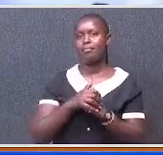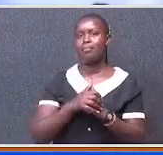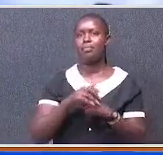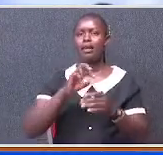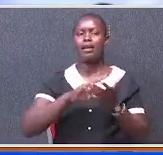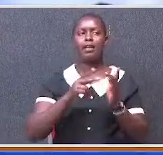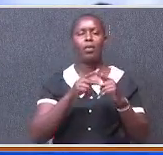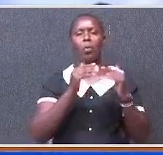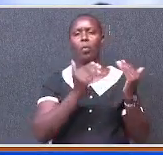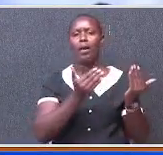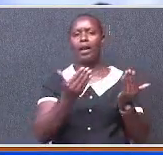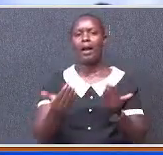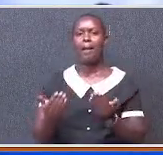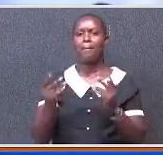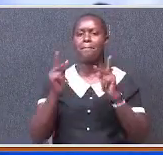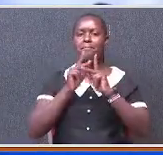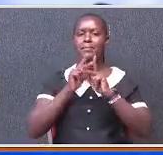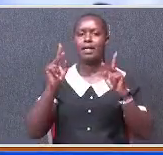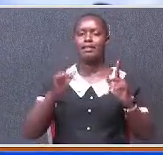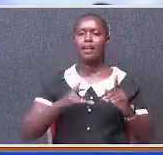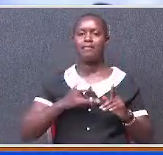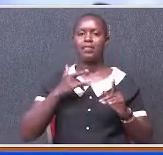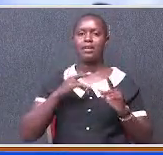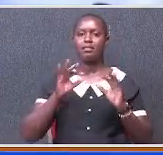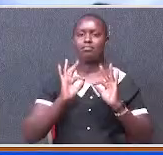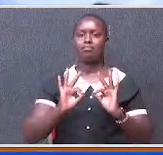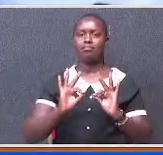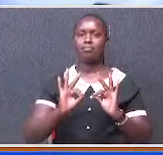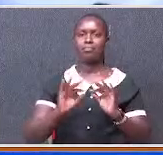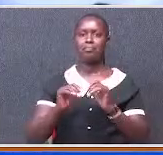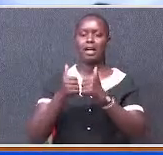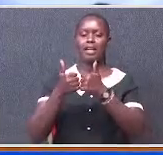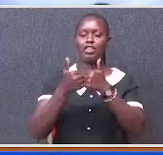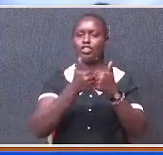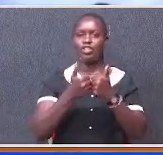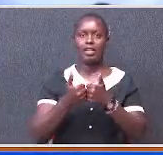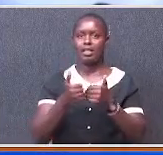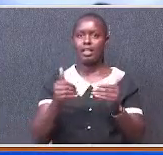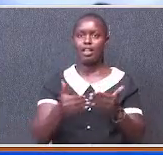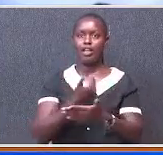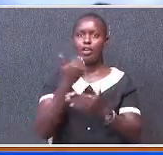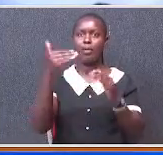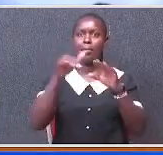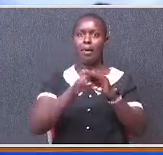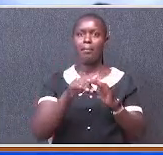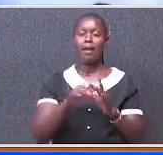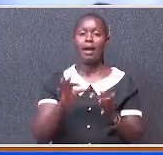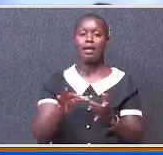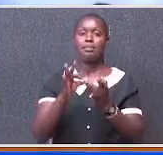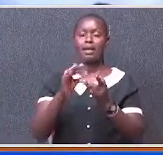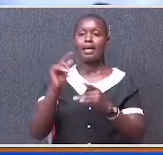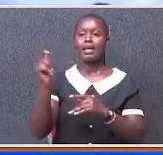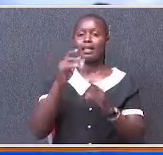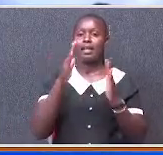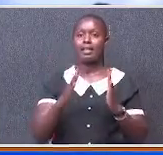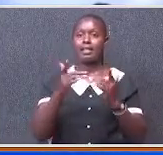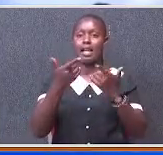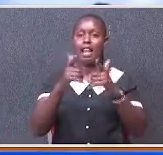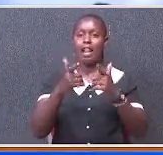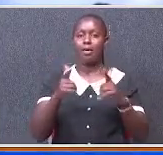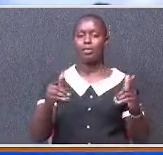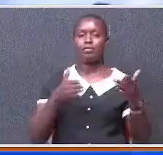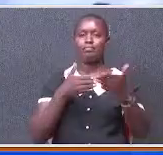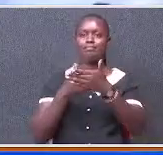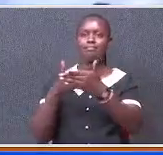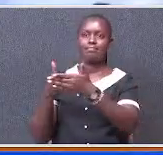welcoming, peace, and I feel at home too. The main challenge facing the new members, especially Kenyans, is language